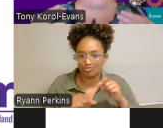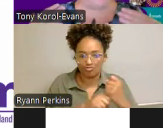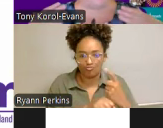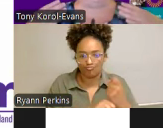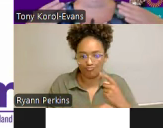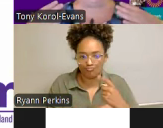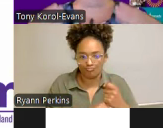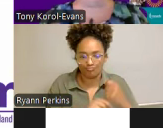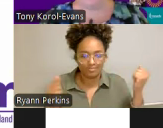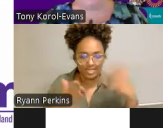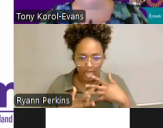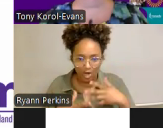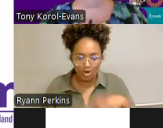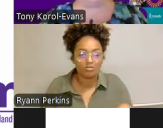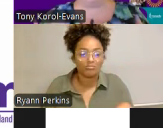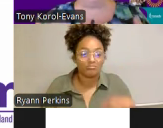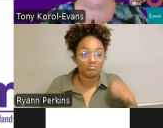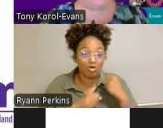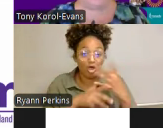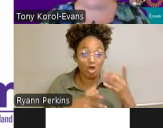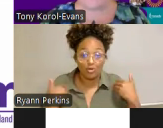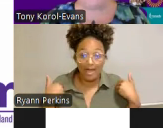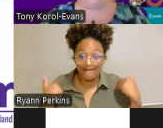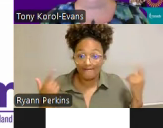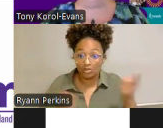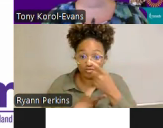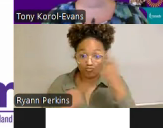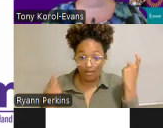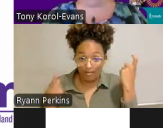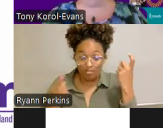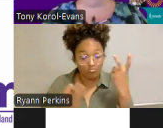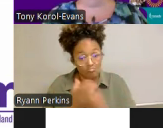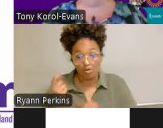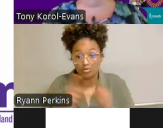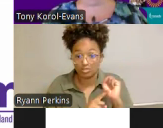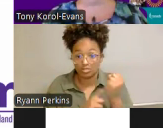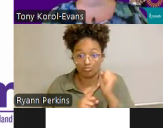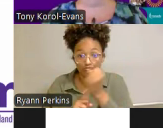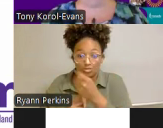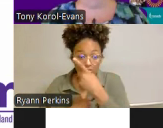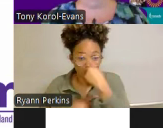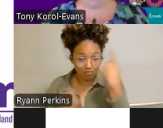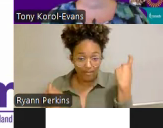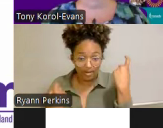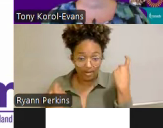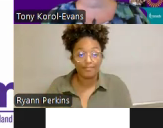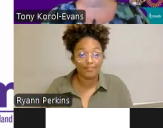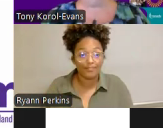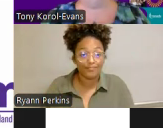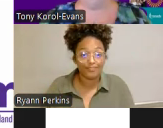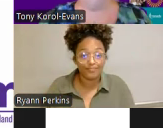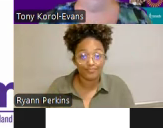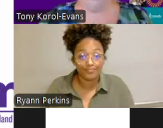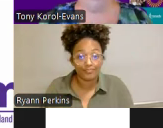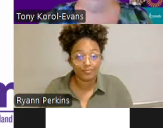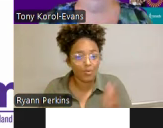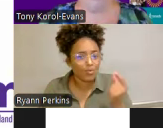you to have trauma, right? They're both traumatic. There's no consent for both.